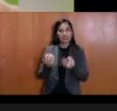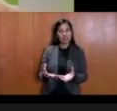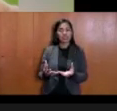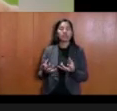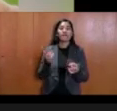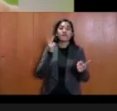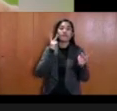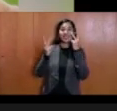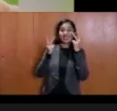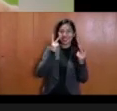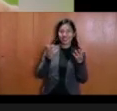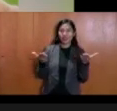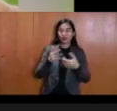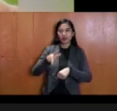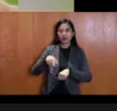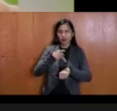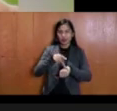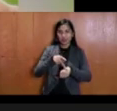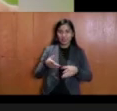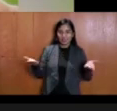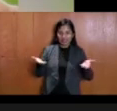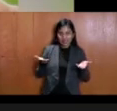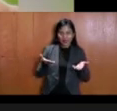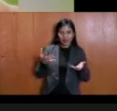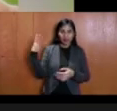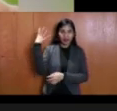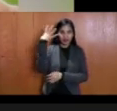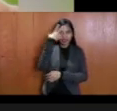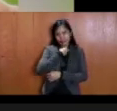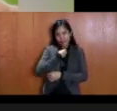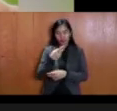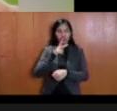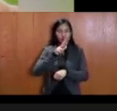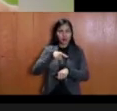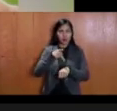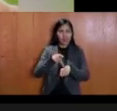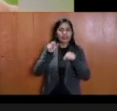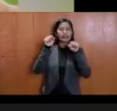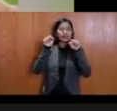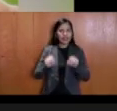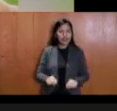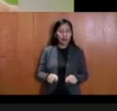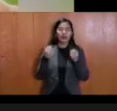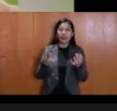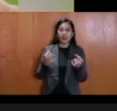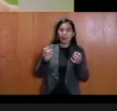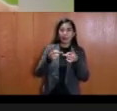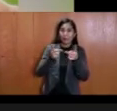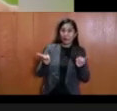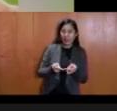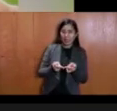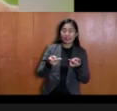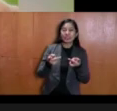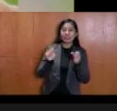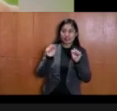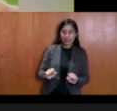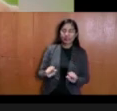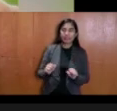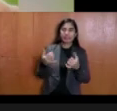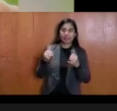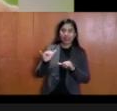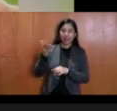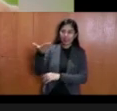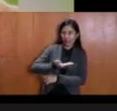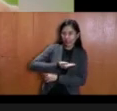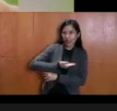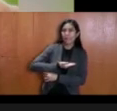offer as a country in this a very beautiful archipelago, we can. There are a number of areas that can still, accept the volume. But I think